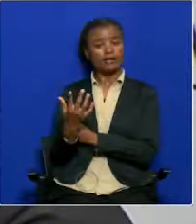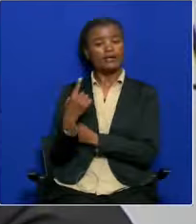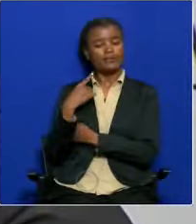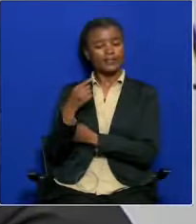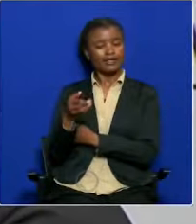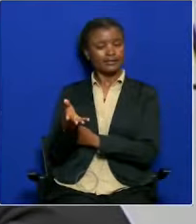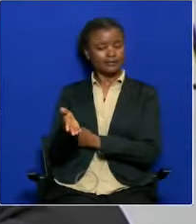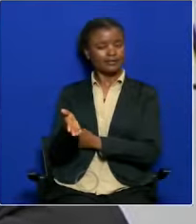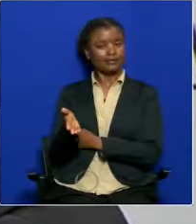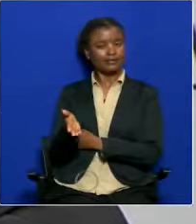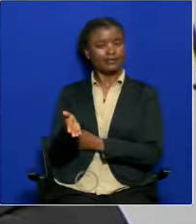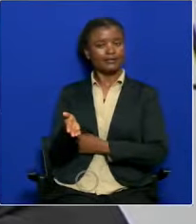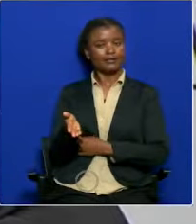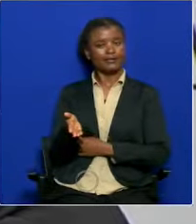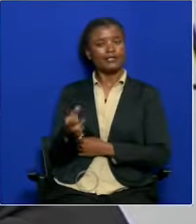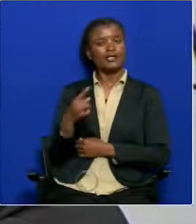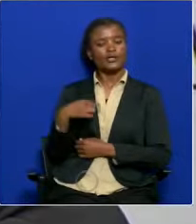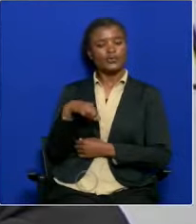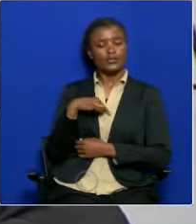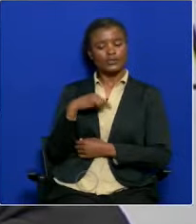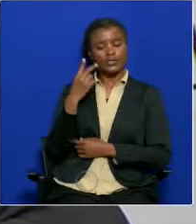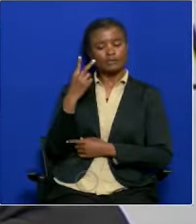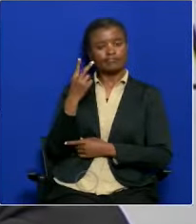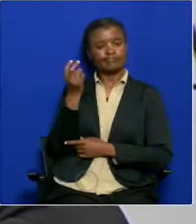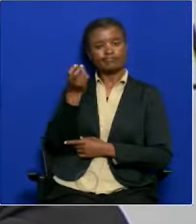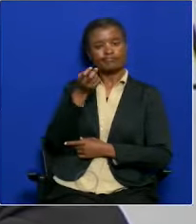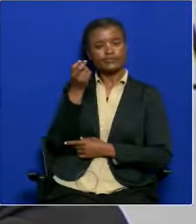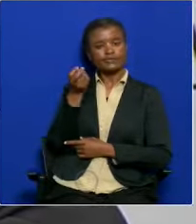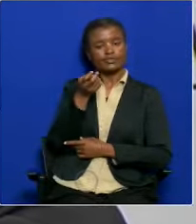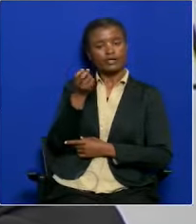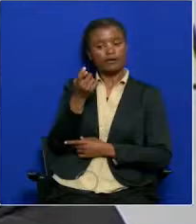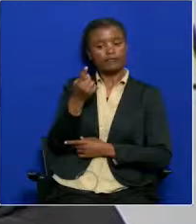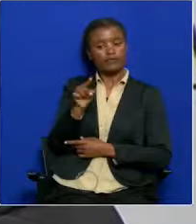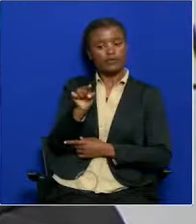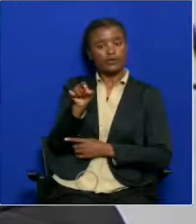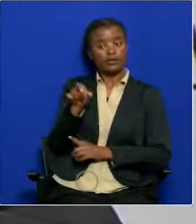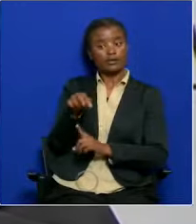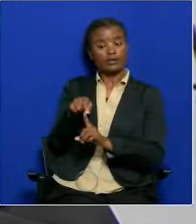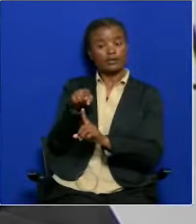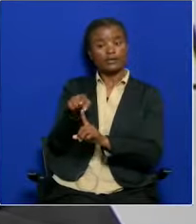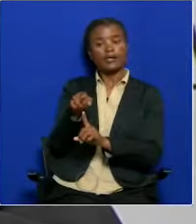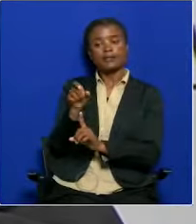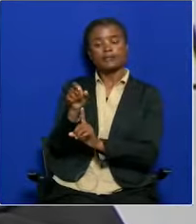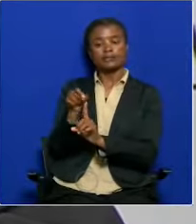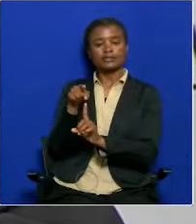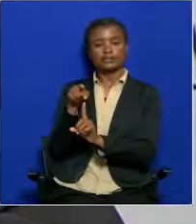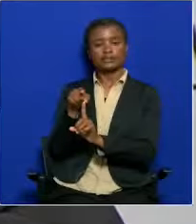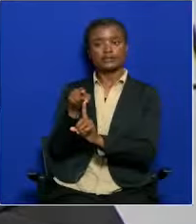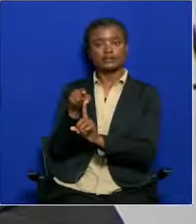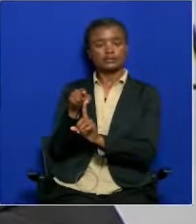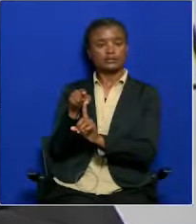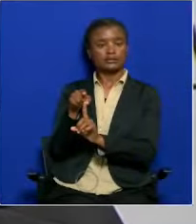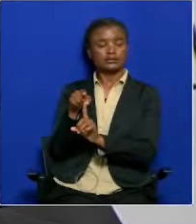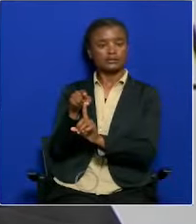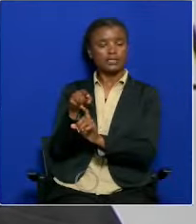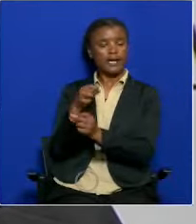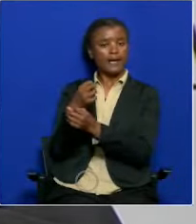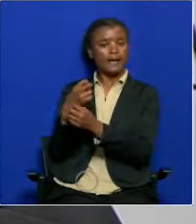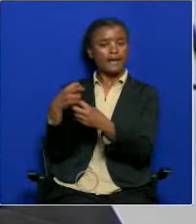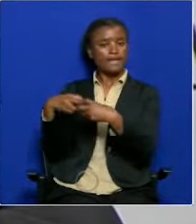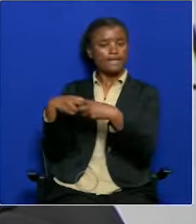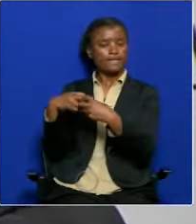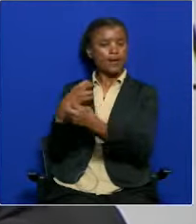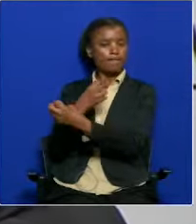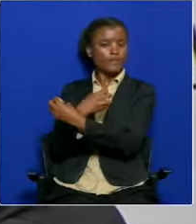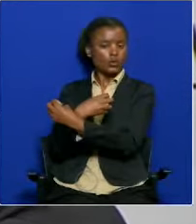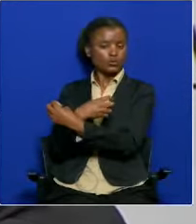We were looking for the missing Asarindlov, and we found the bones. And where we were, there was no signal. And